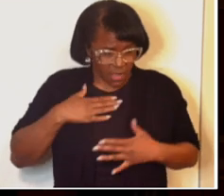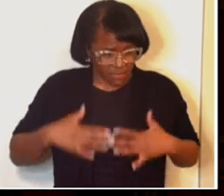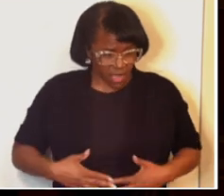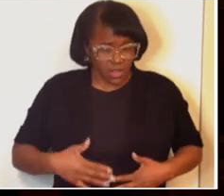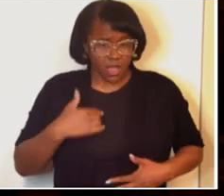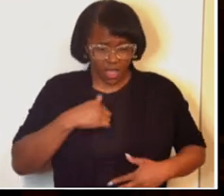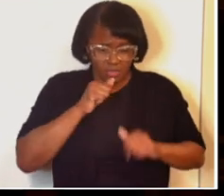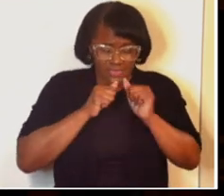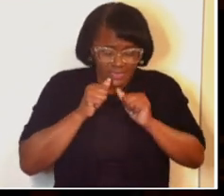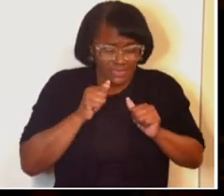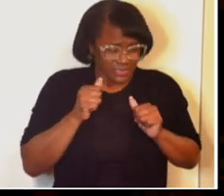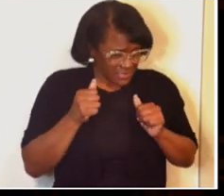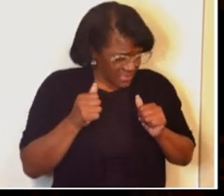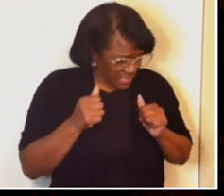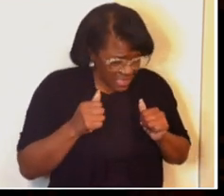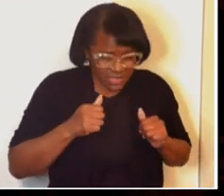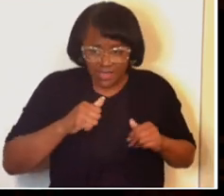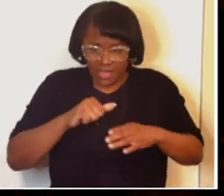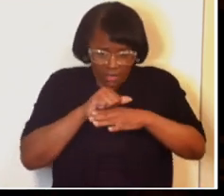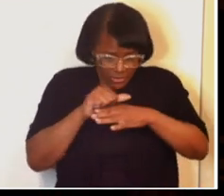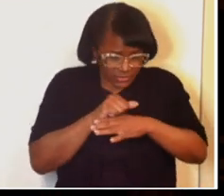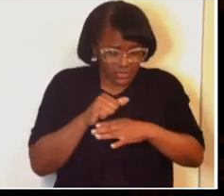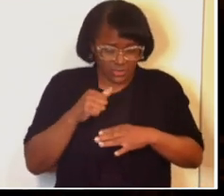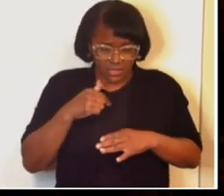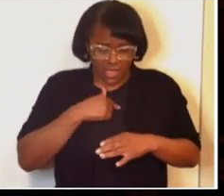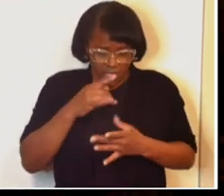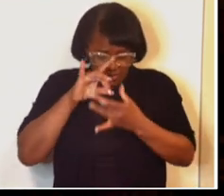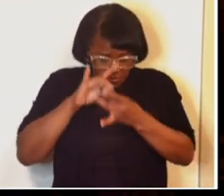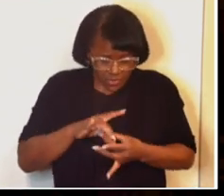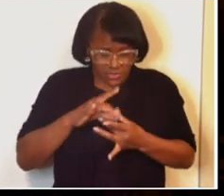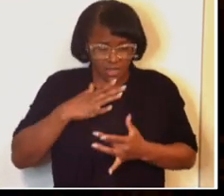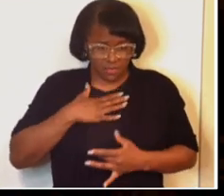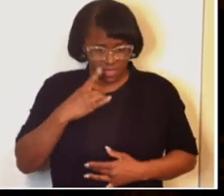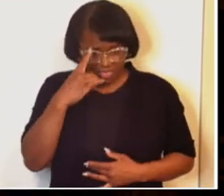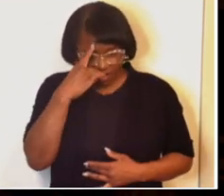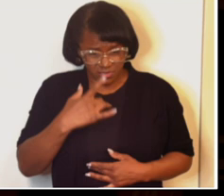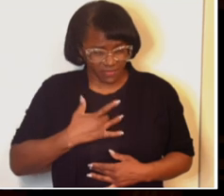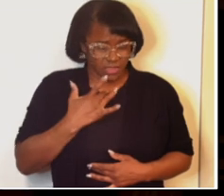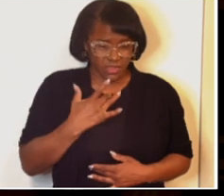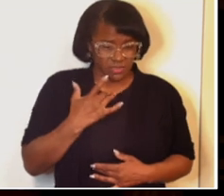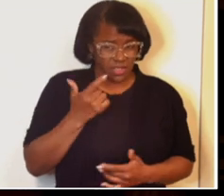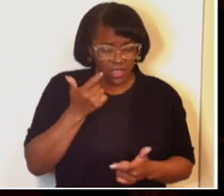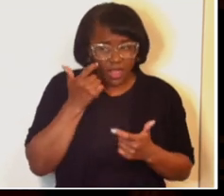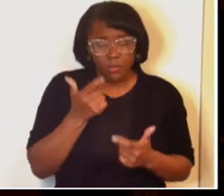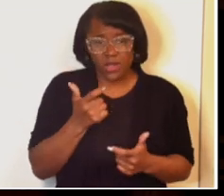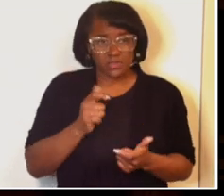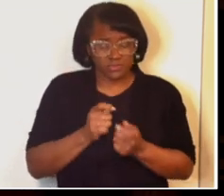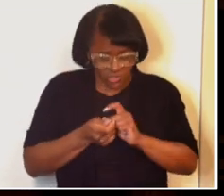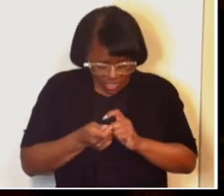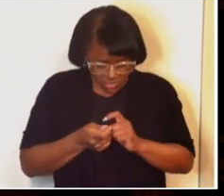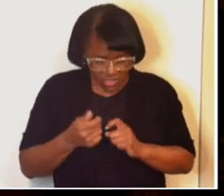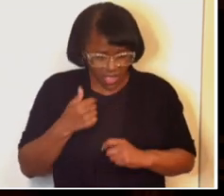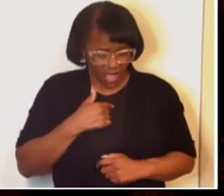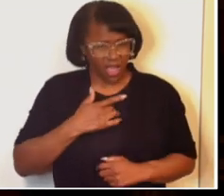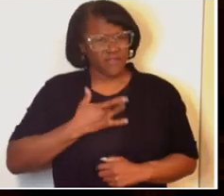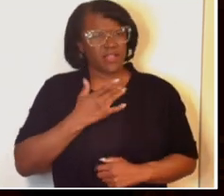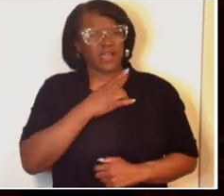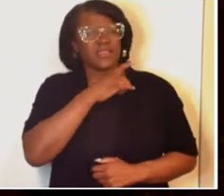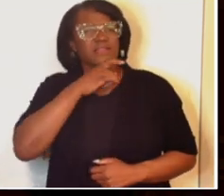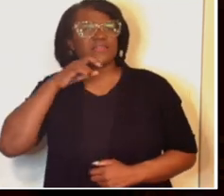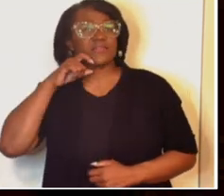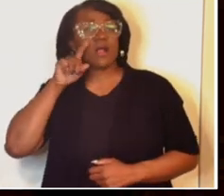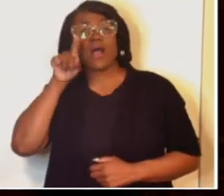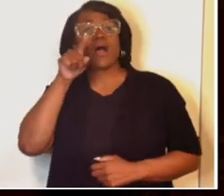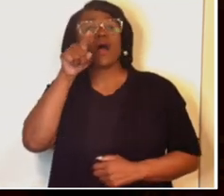I practiced. And I stayed present in my thoughts and feelings and watched them change. It's like being on a desert and seeing an oasis in the distance